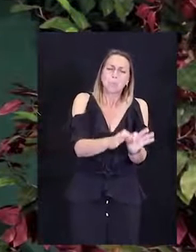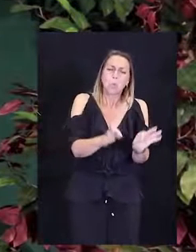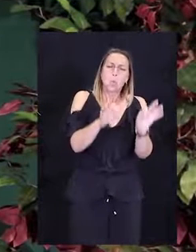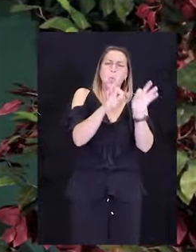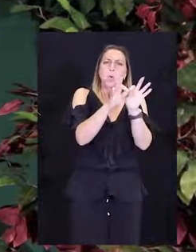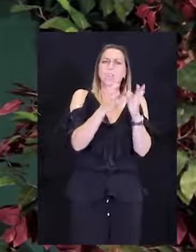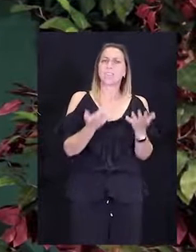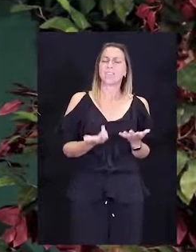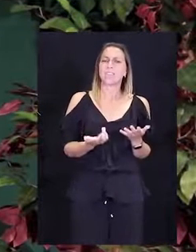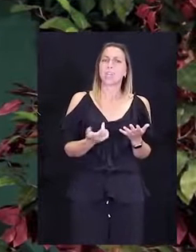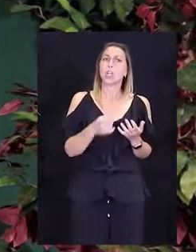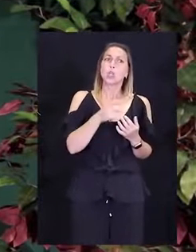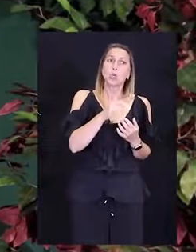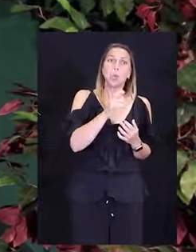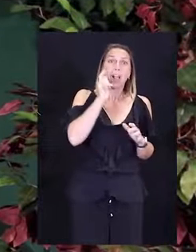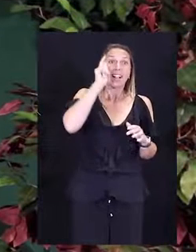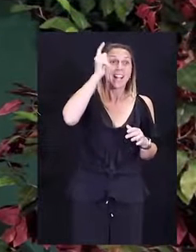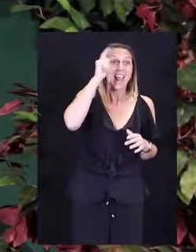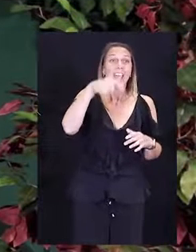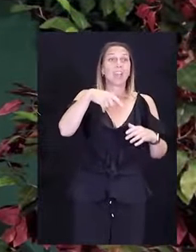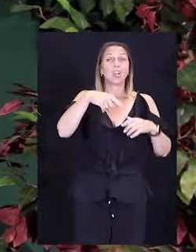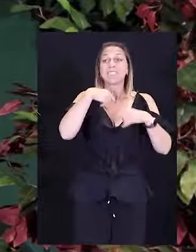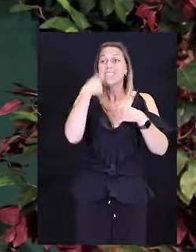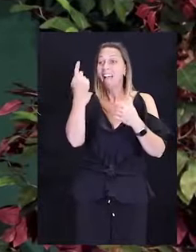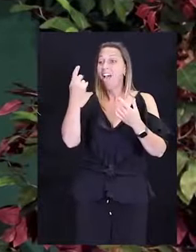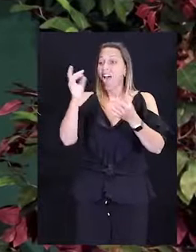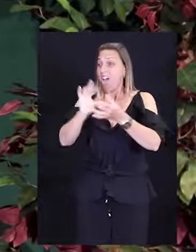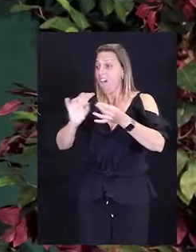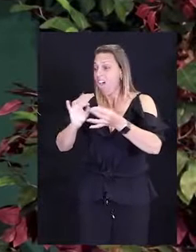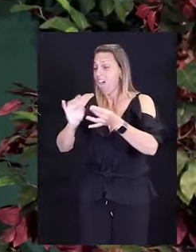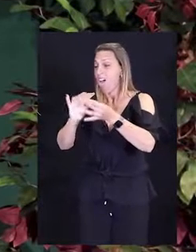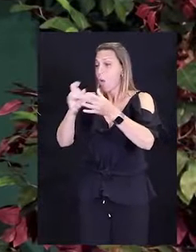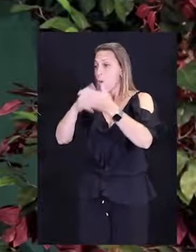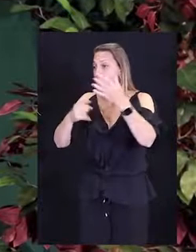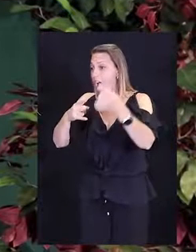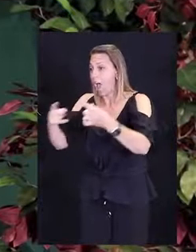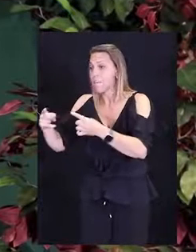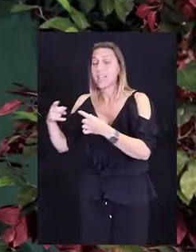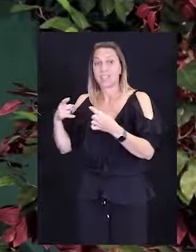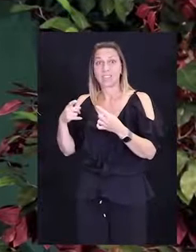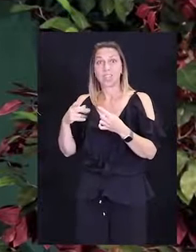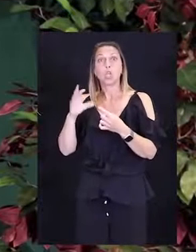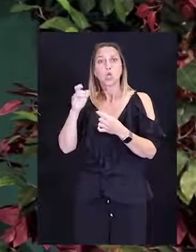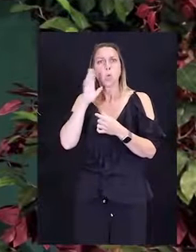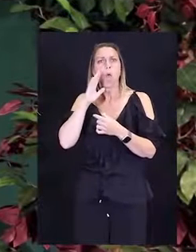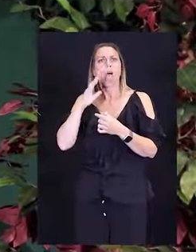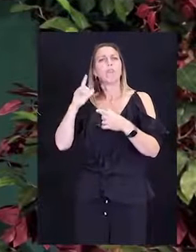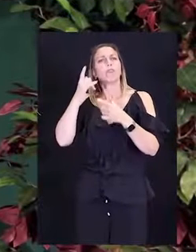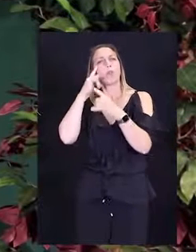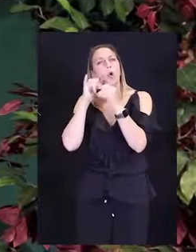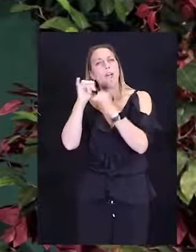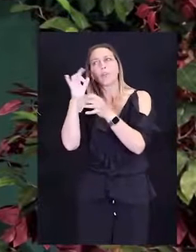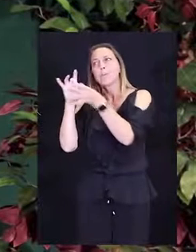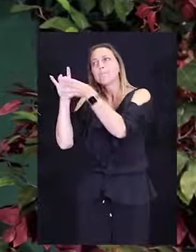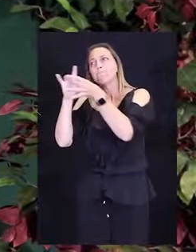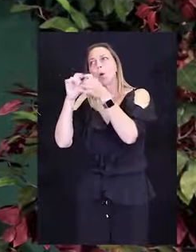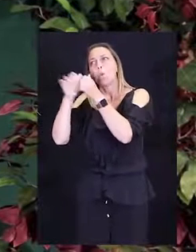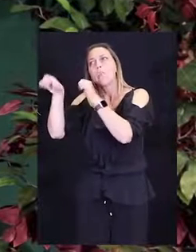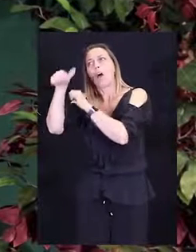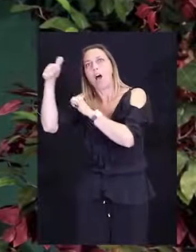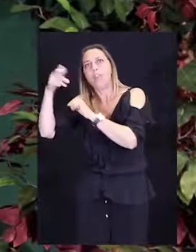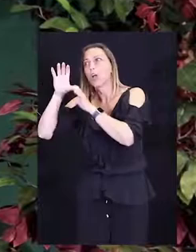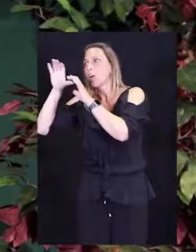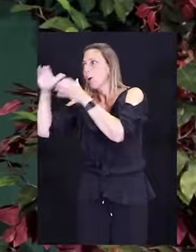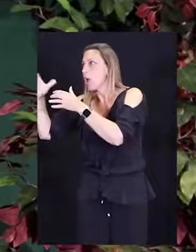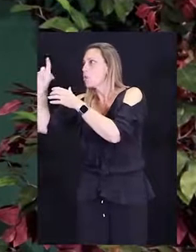us. These are the stories that you tell others and you can relate to with other members of other classes of 2020 around